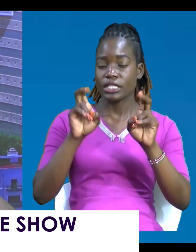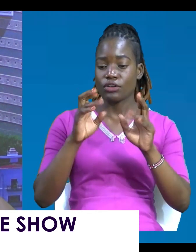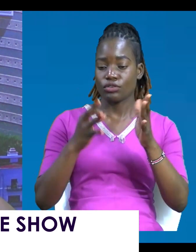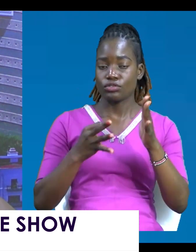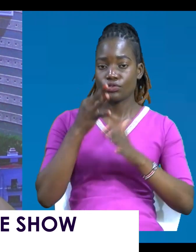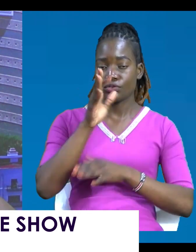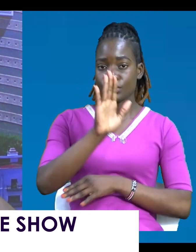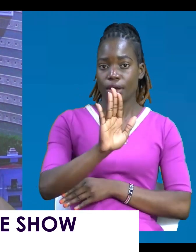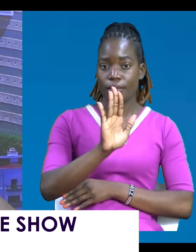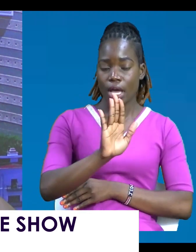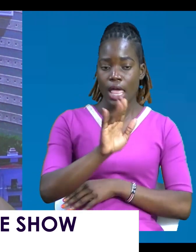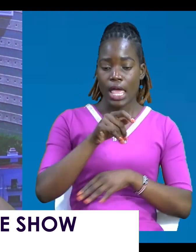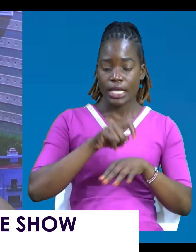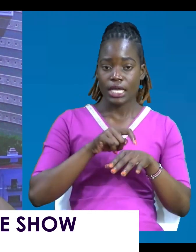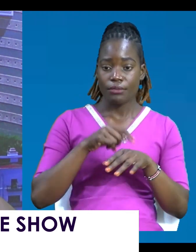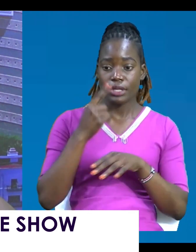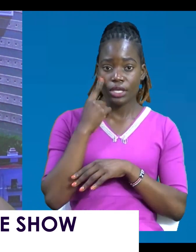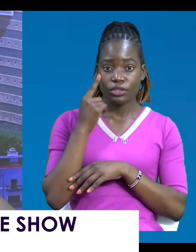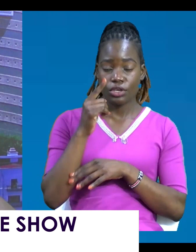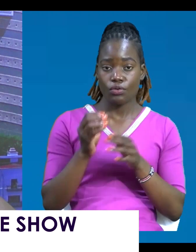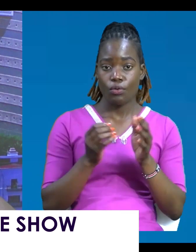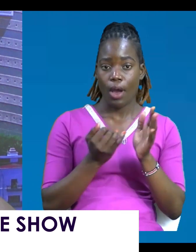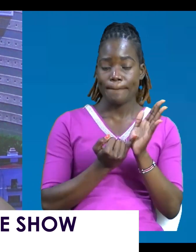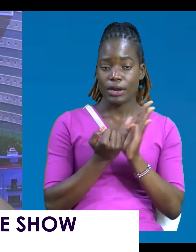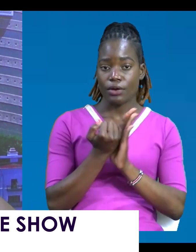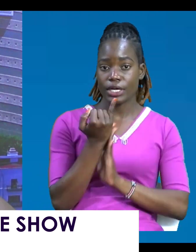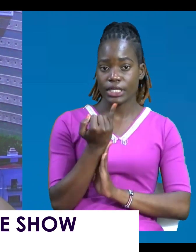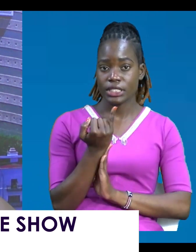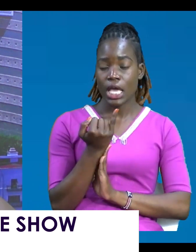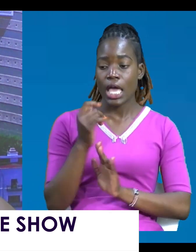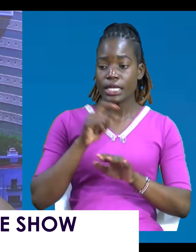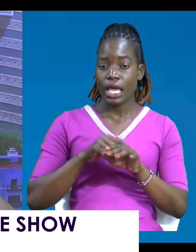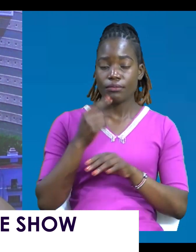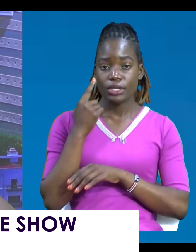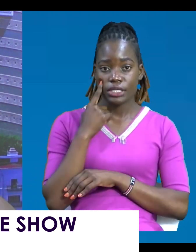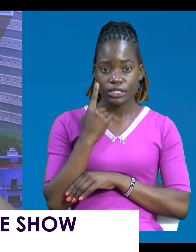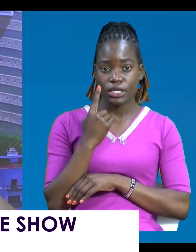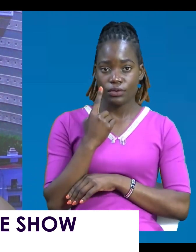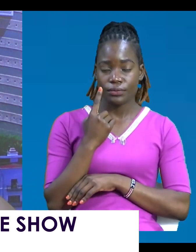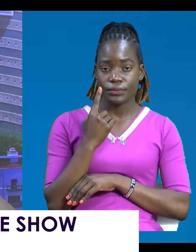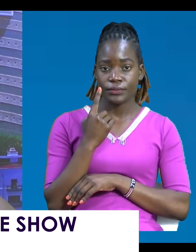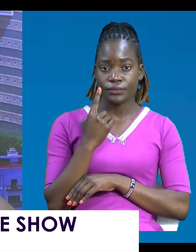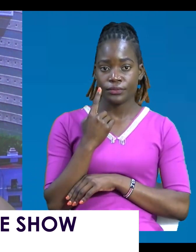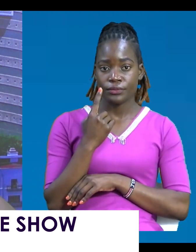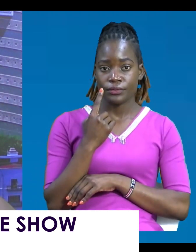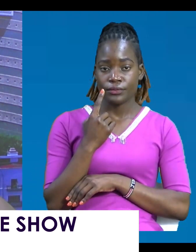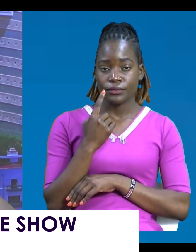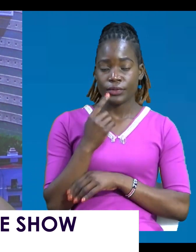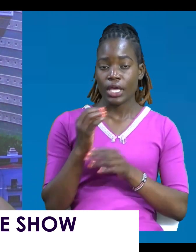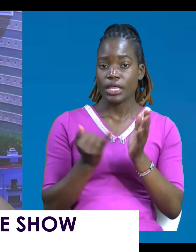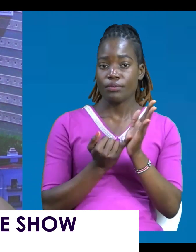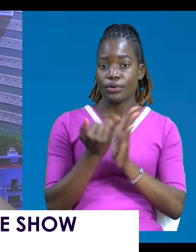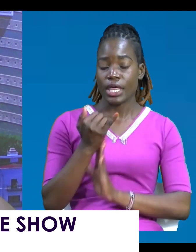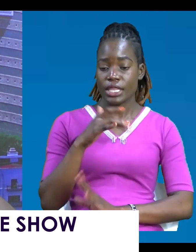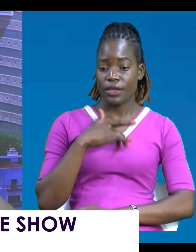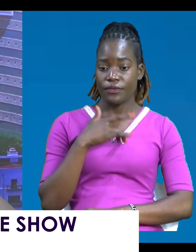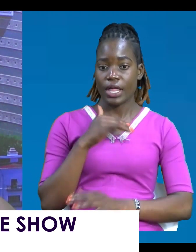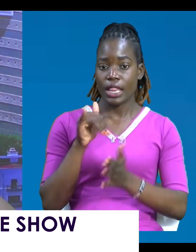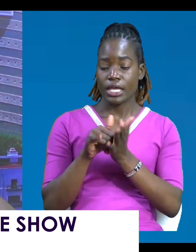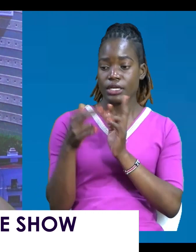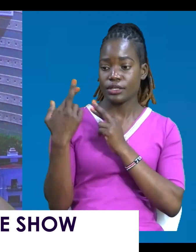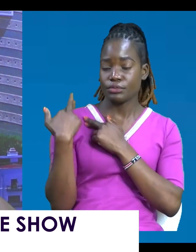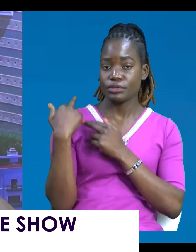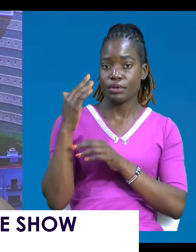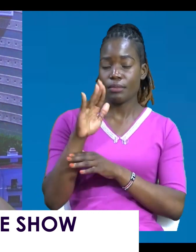future. And once they see you progress, once they see you break forth, they feel their role is